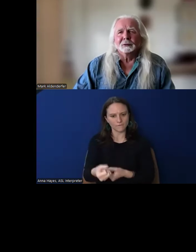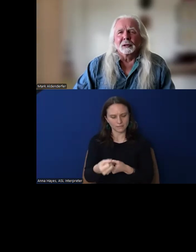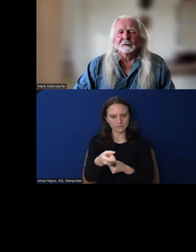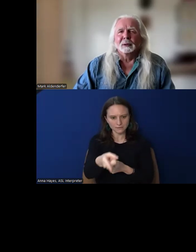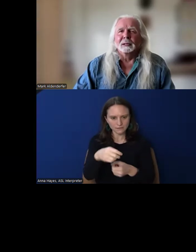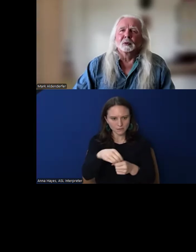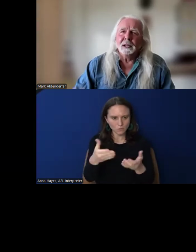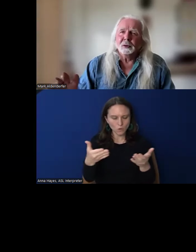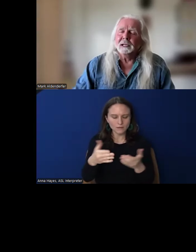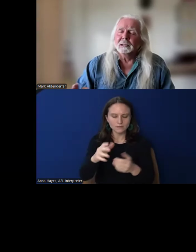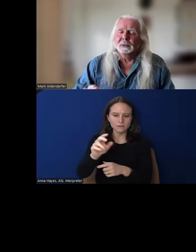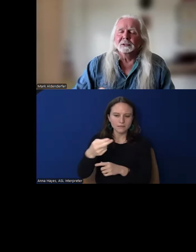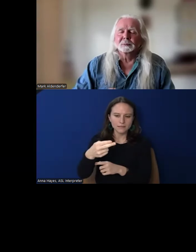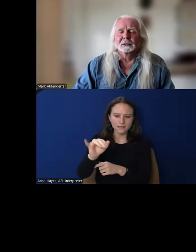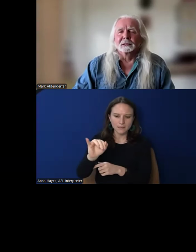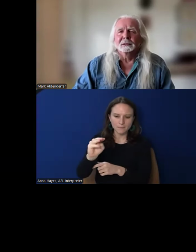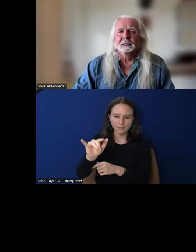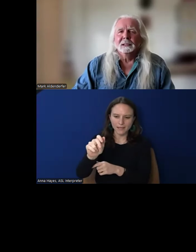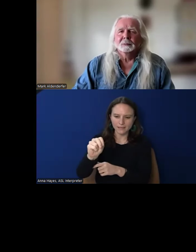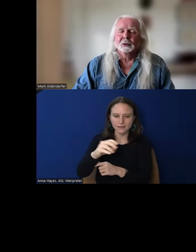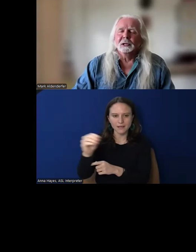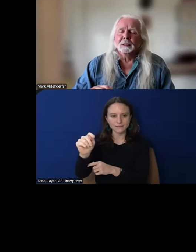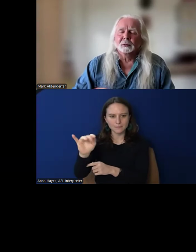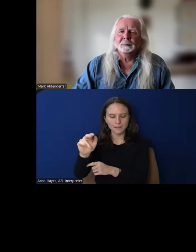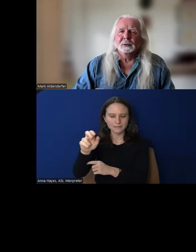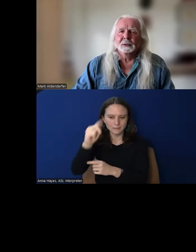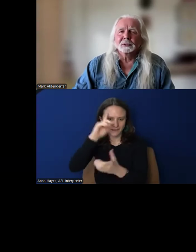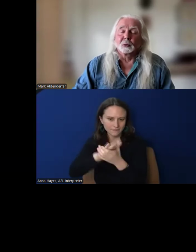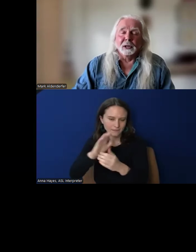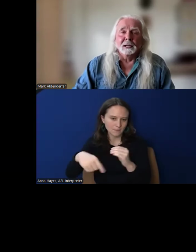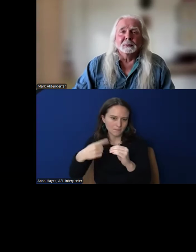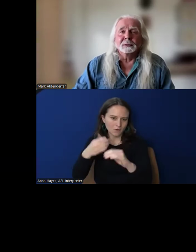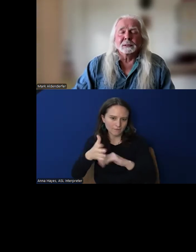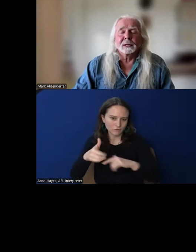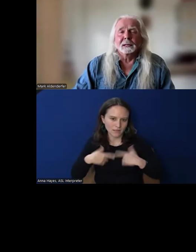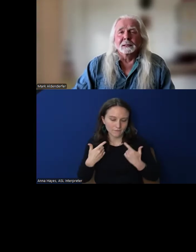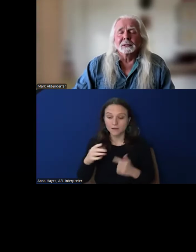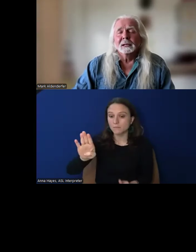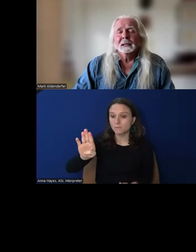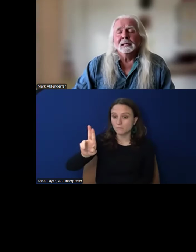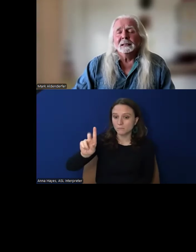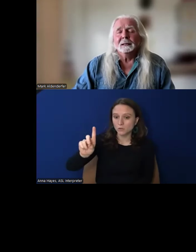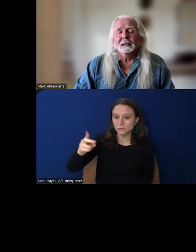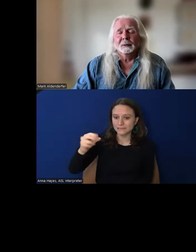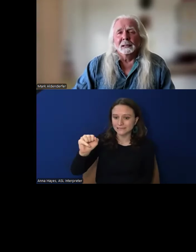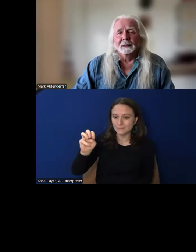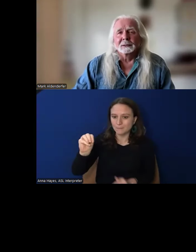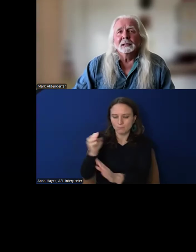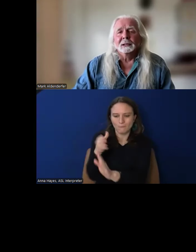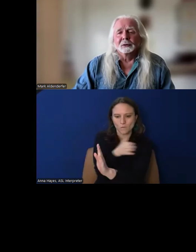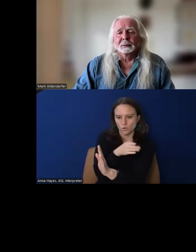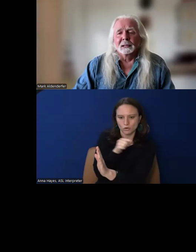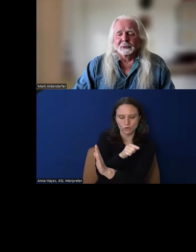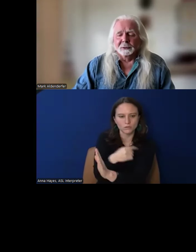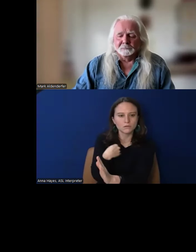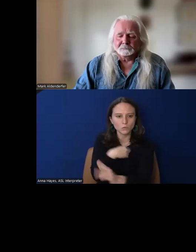the afterlife, but we're not looking at Buddhism tonight. We're looking at pre-Buddhist or non-Buddhist societies in the Himalayas and